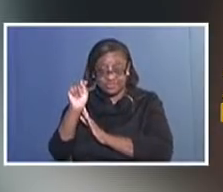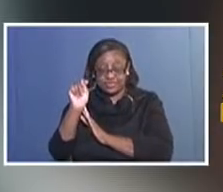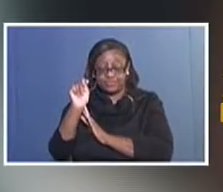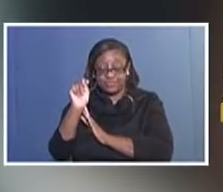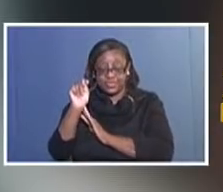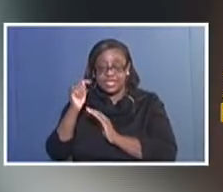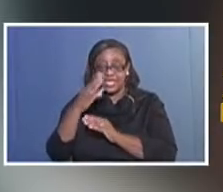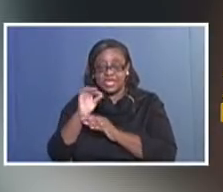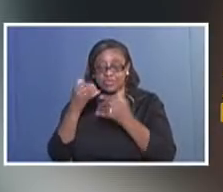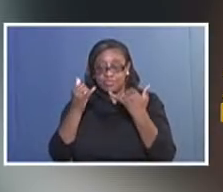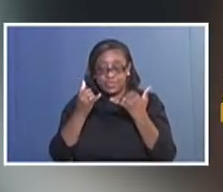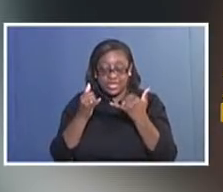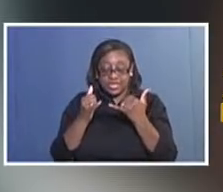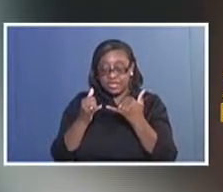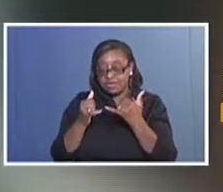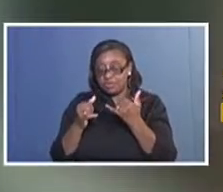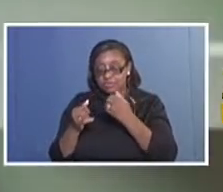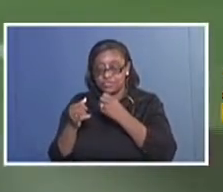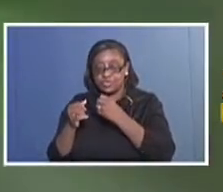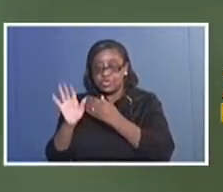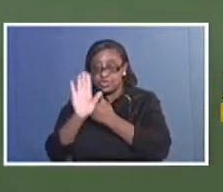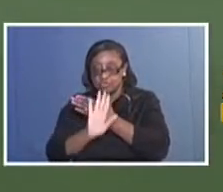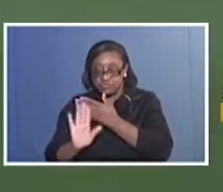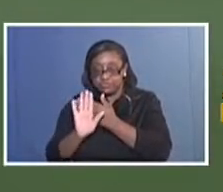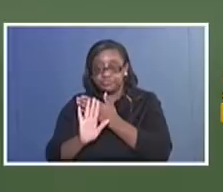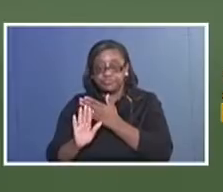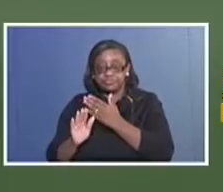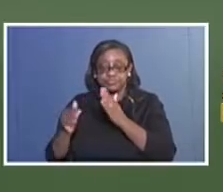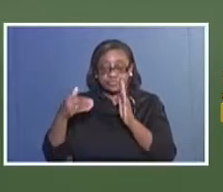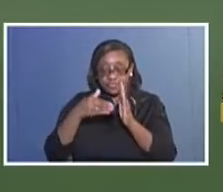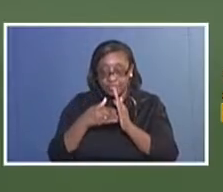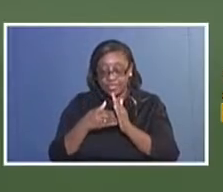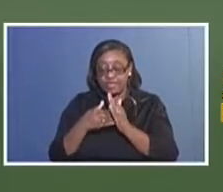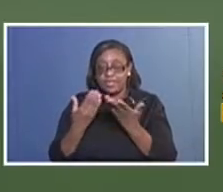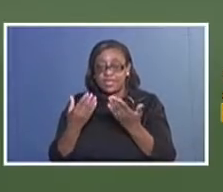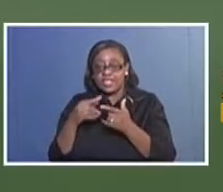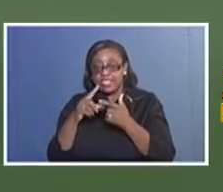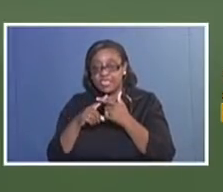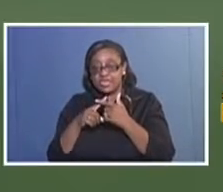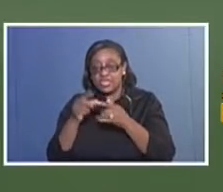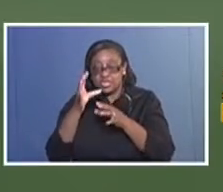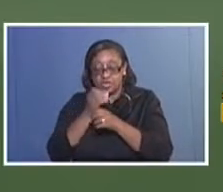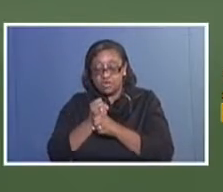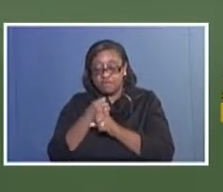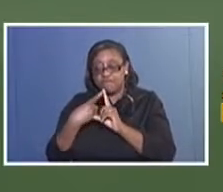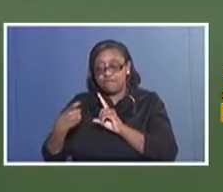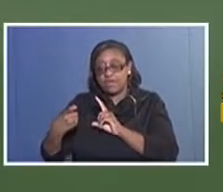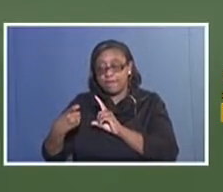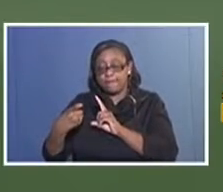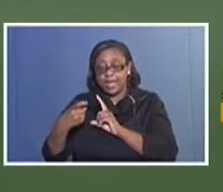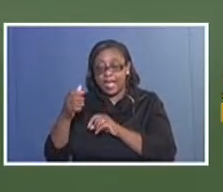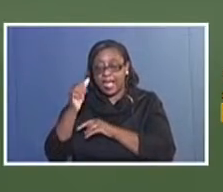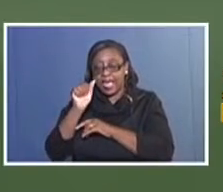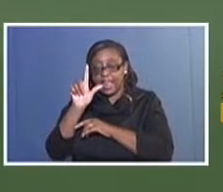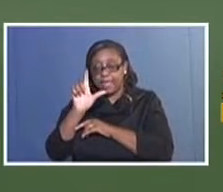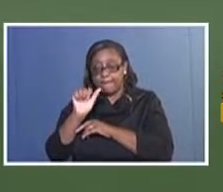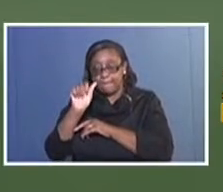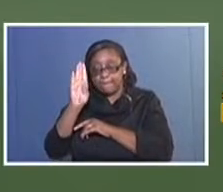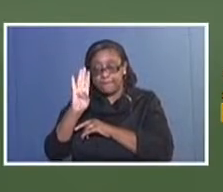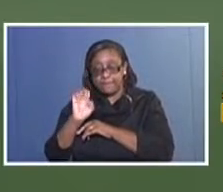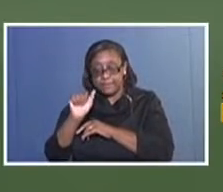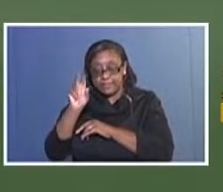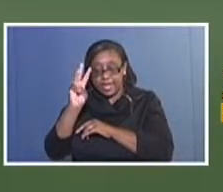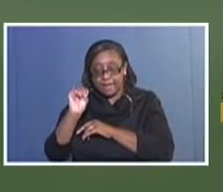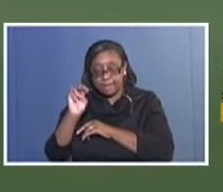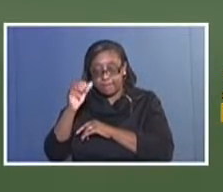on both the offensive and defensive sides of the ball last season. He also received an offer from South Alabama in the Sun Belt Conference, Kentucky